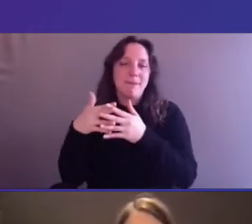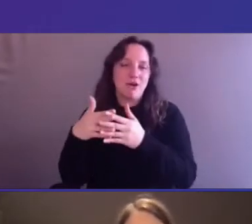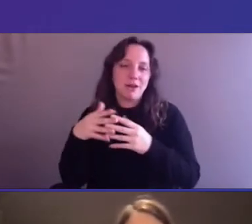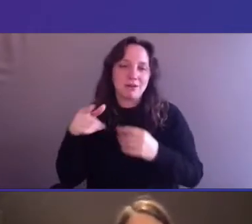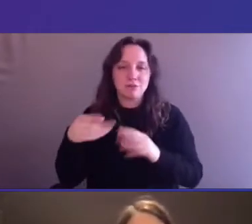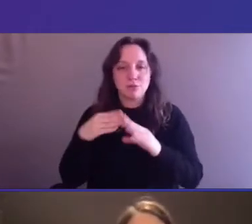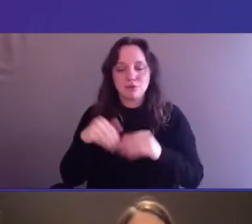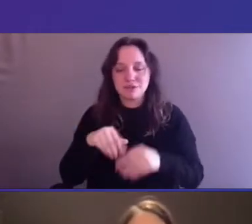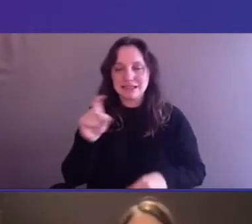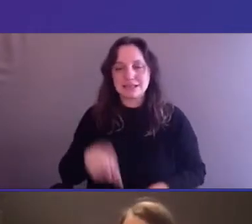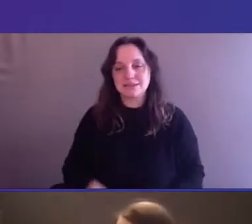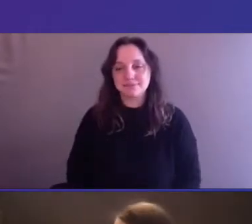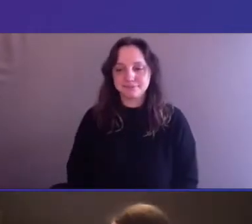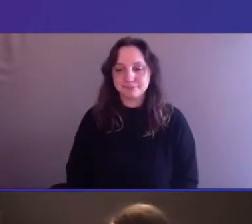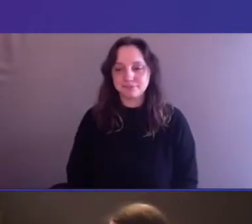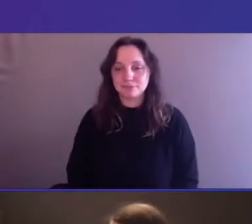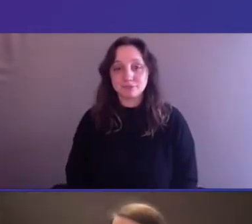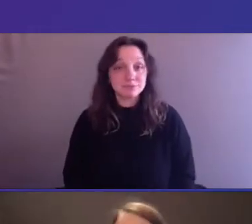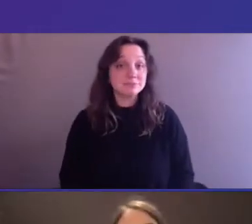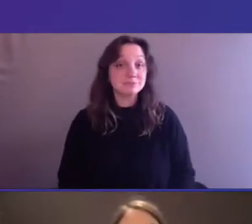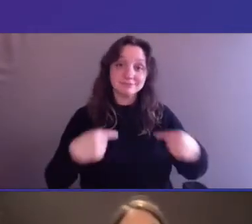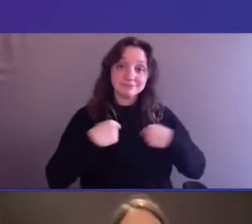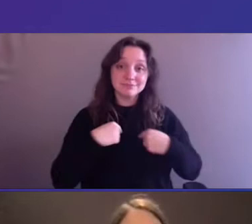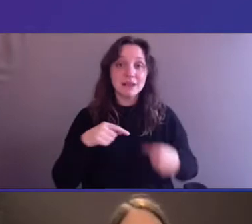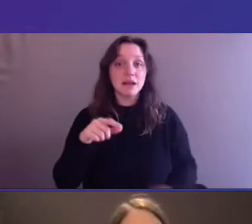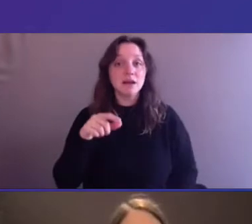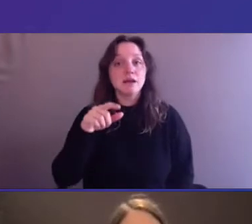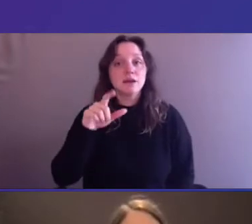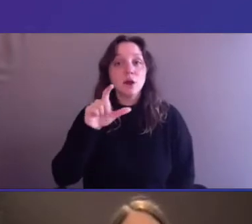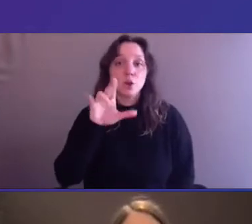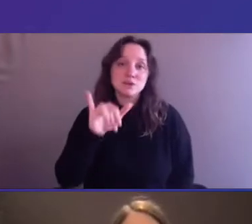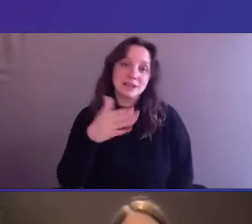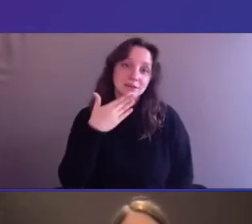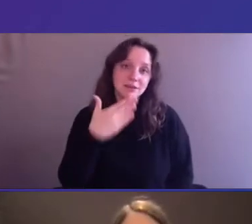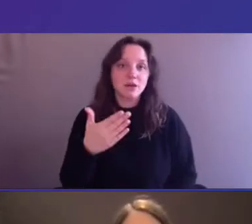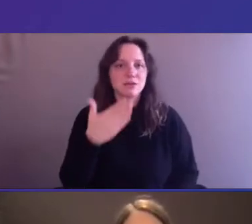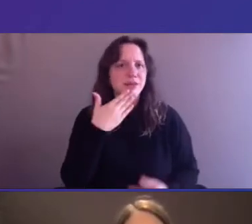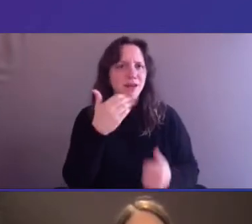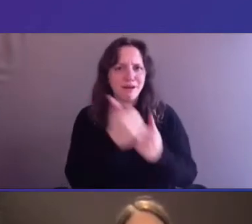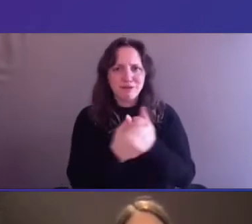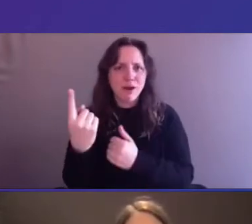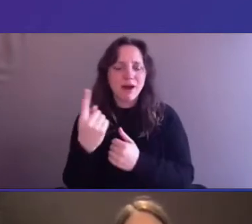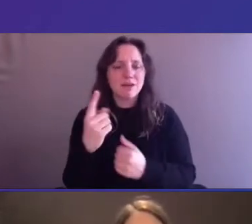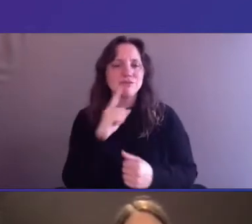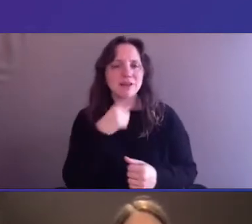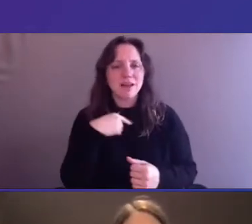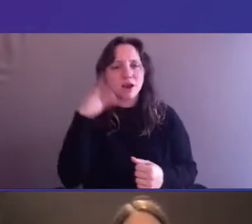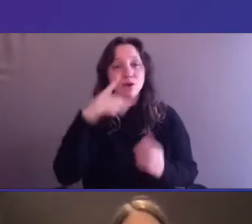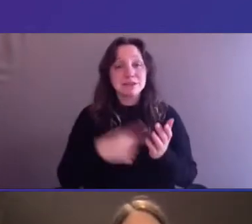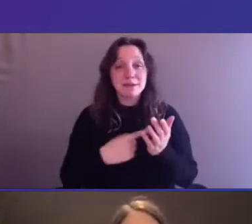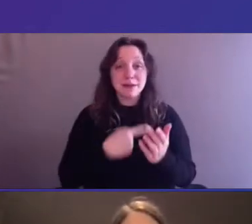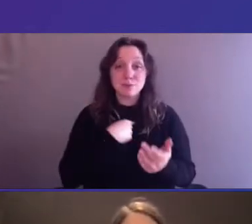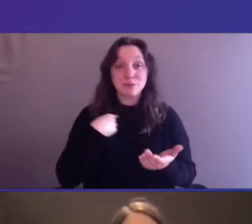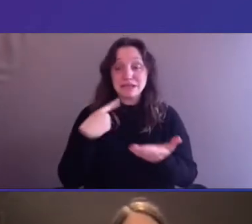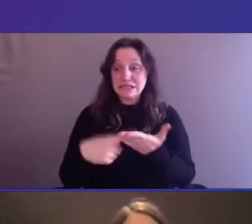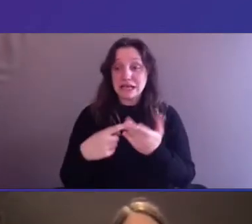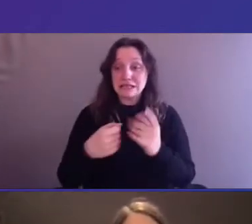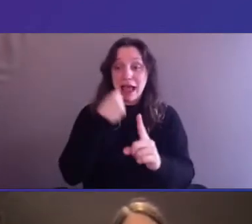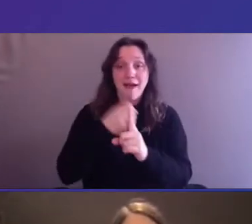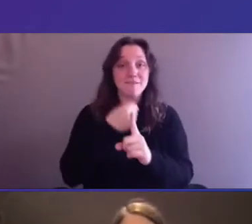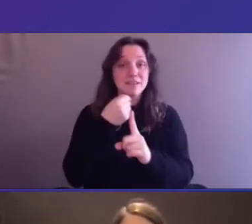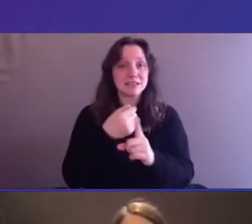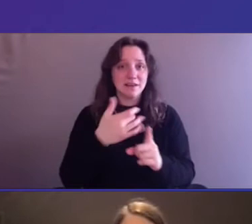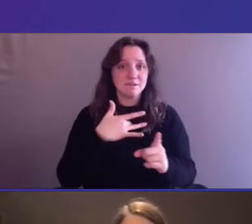everybody. I think sometimes in advocacy discussions, it can all get a little overwhelming, a lot of